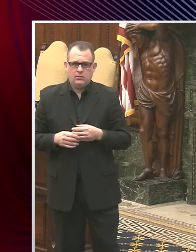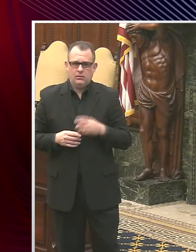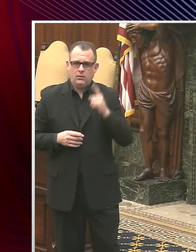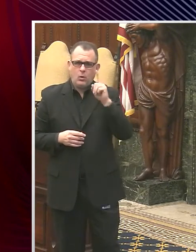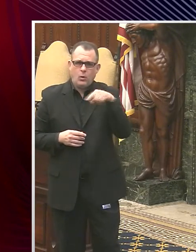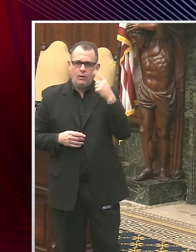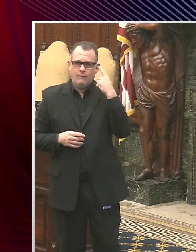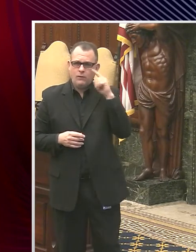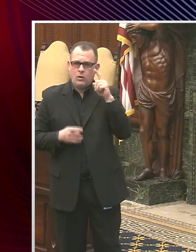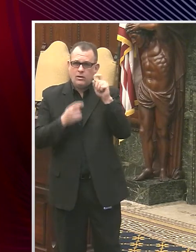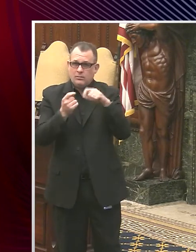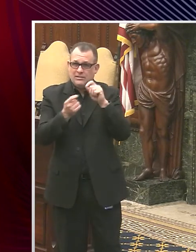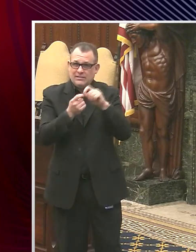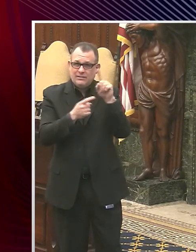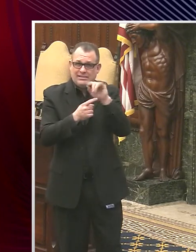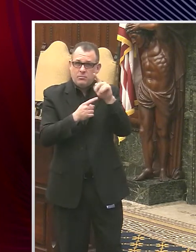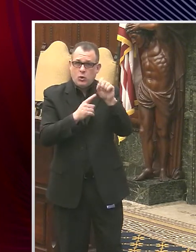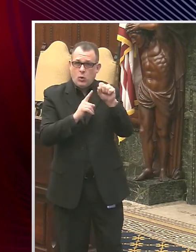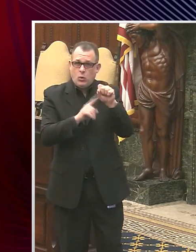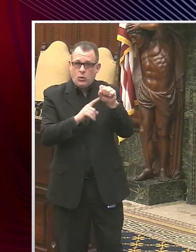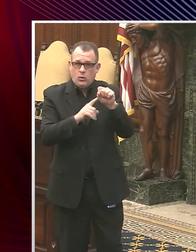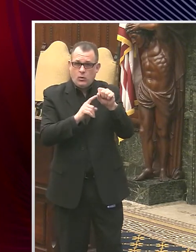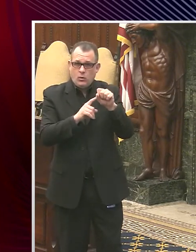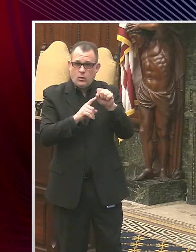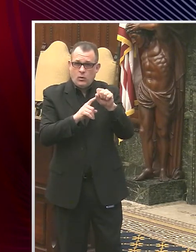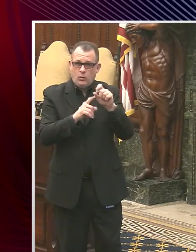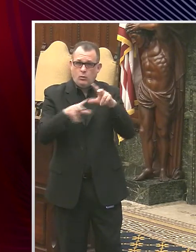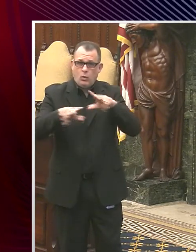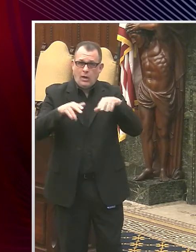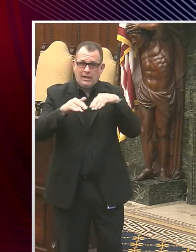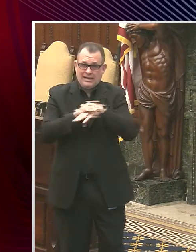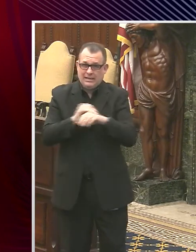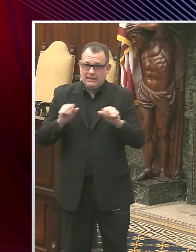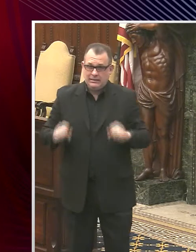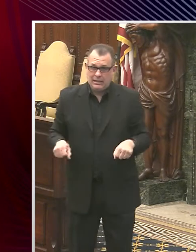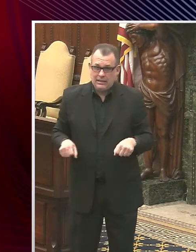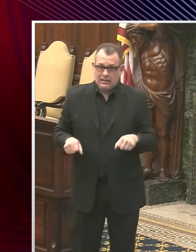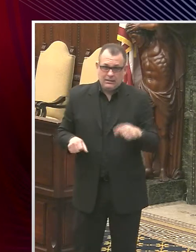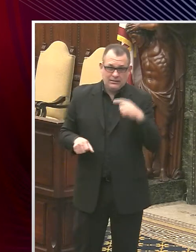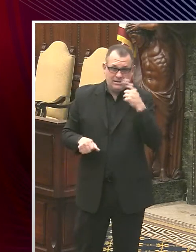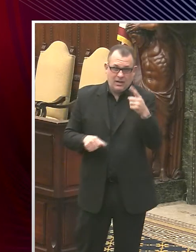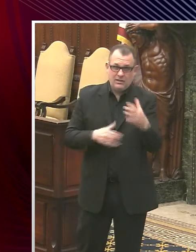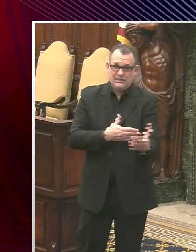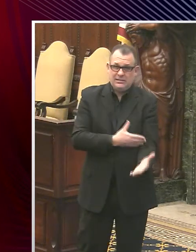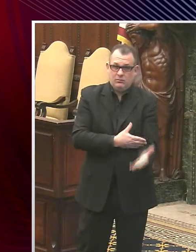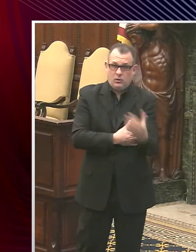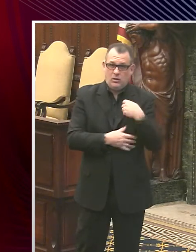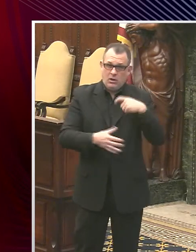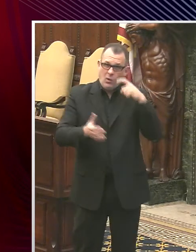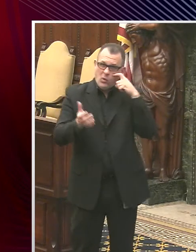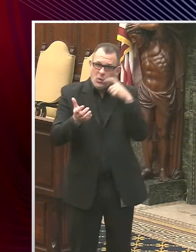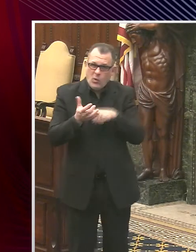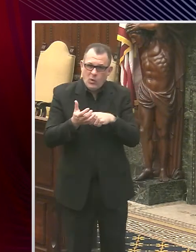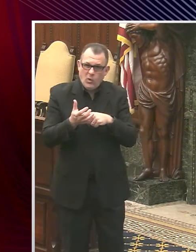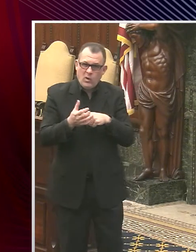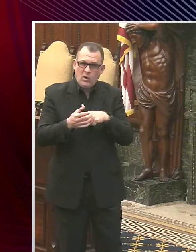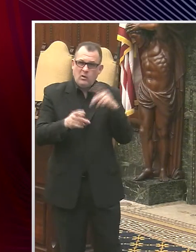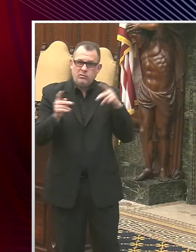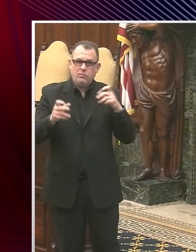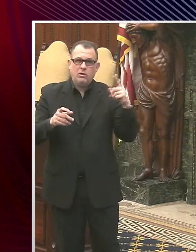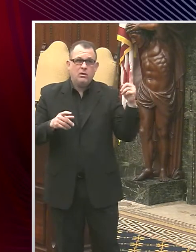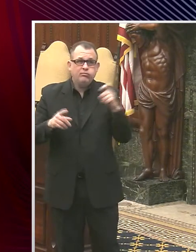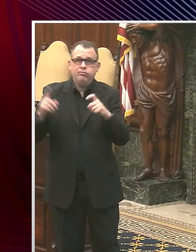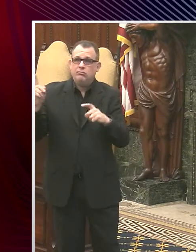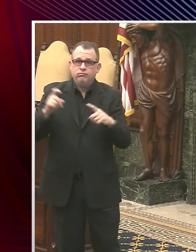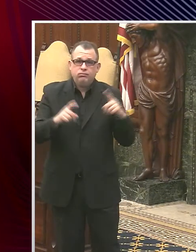certain zip codes that are allowed to walk up. I can just tell you this morning what I saw is we saw people walking up just hoping to get